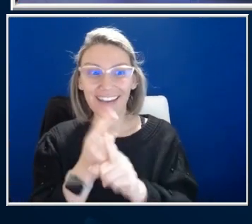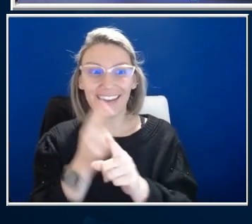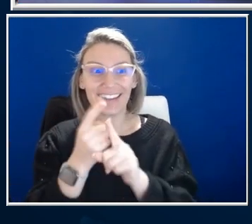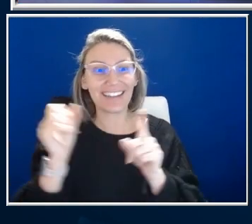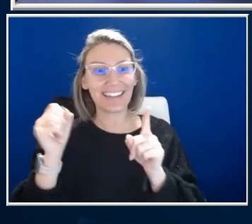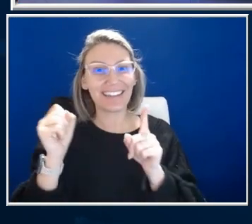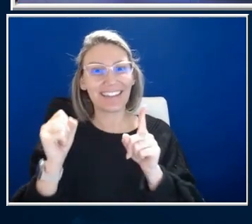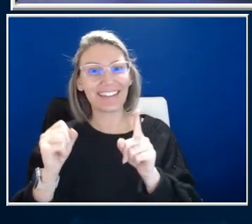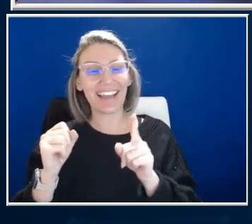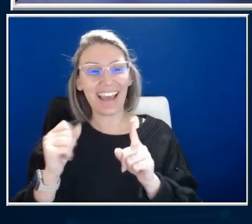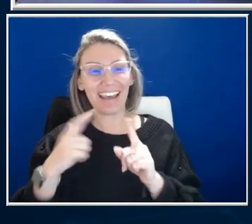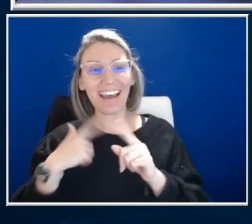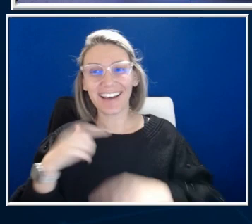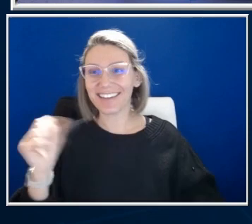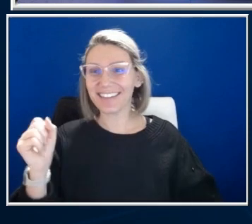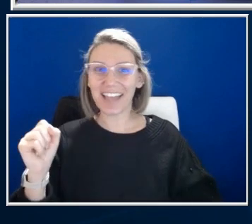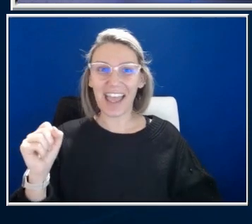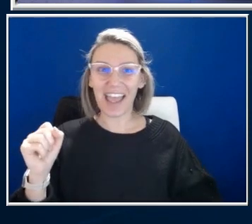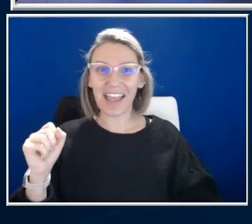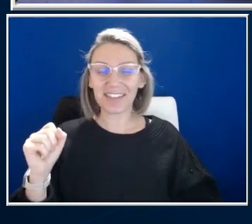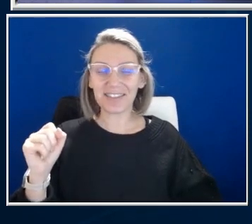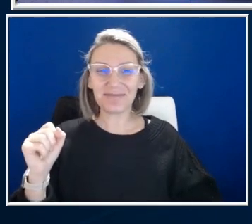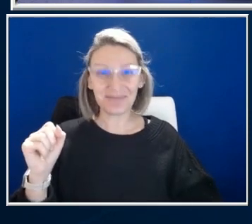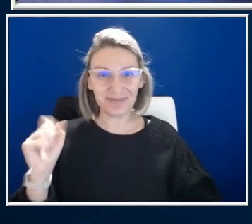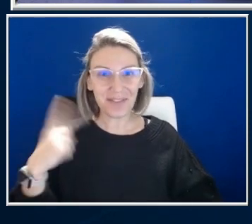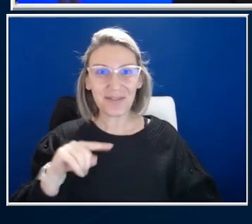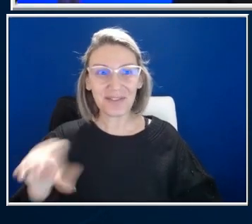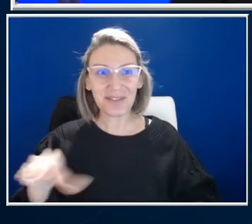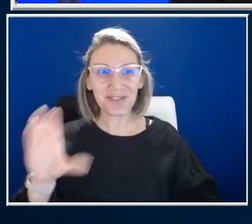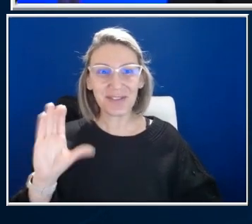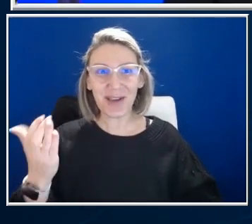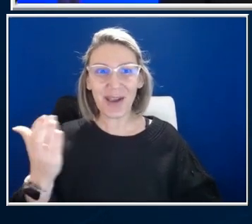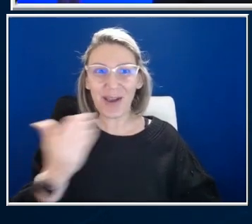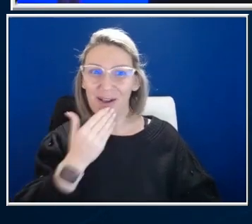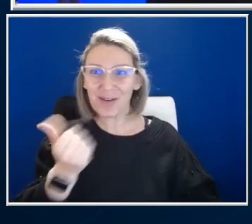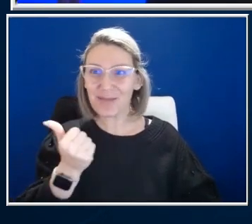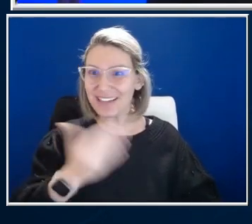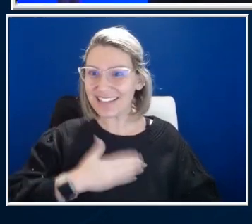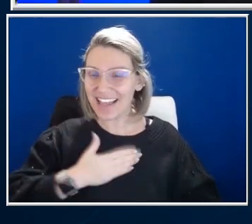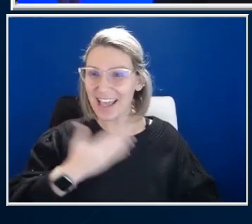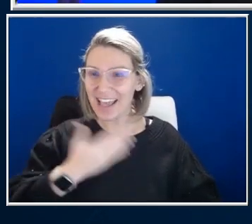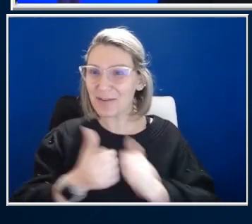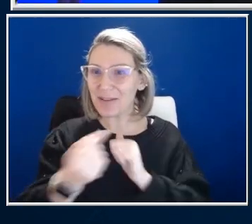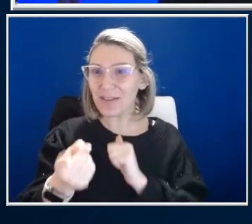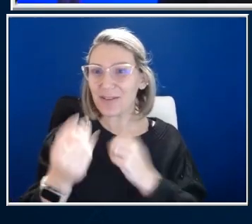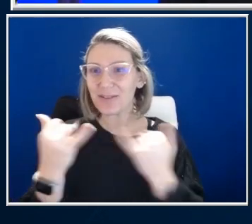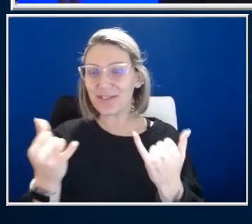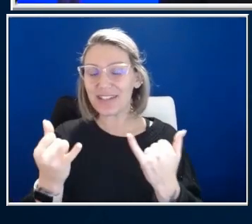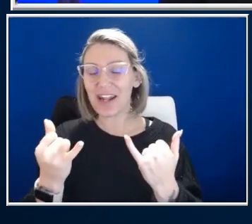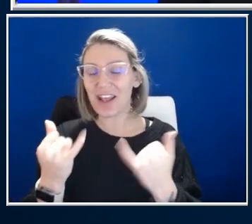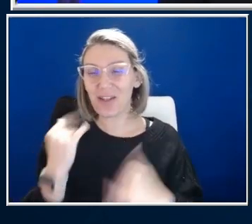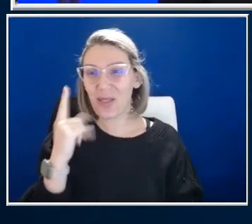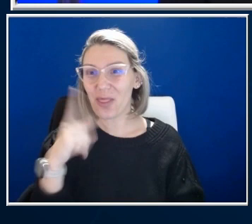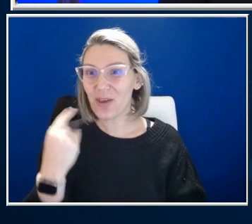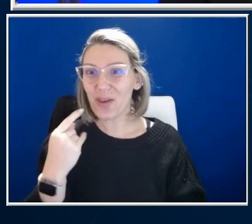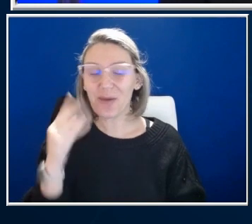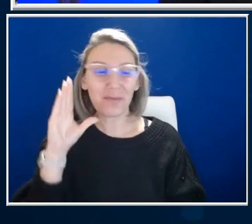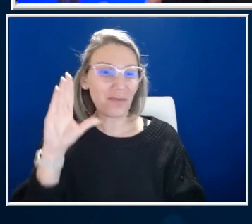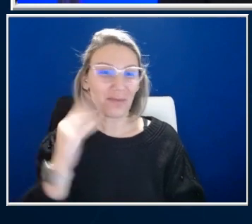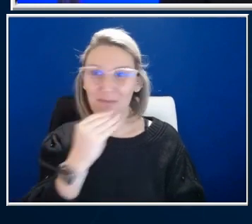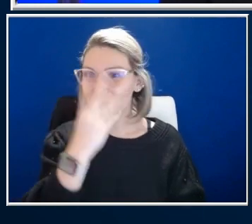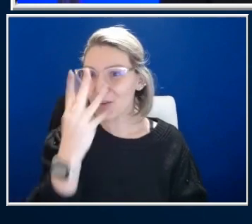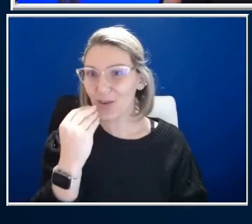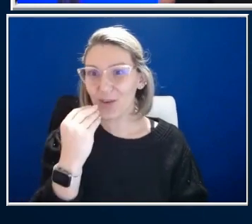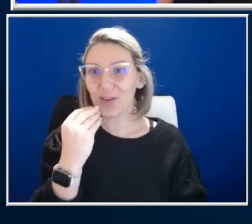that. Pat Sajak. Okay, we'll do our best. We're happy to be with you today, and you look gorgeous. Most importantly, though, besides that shirt,